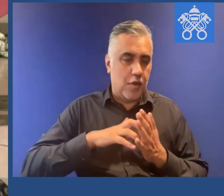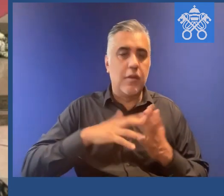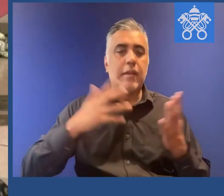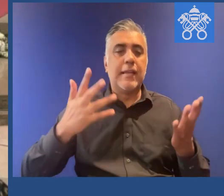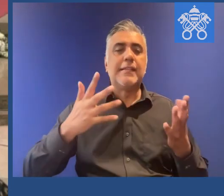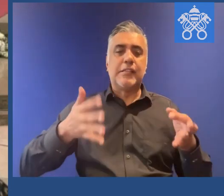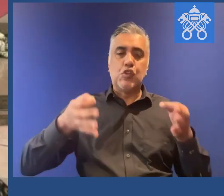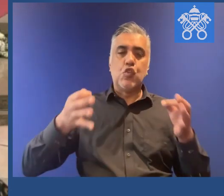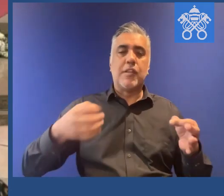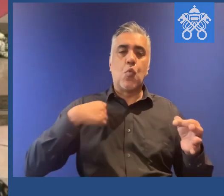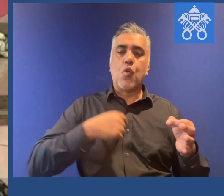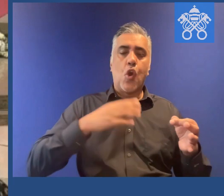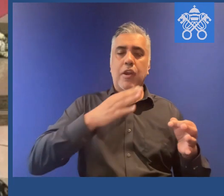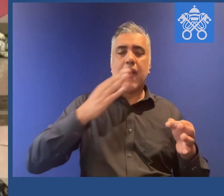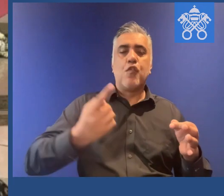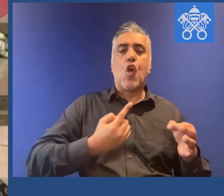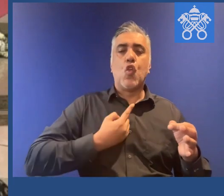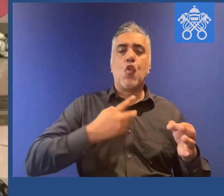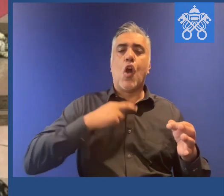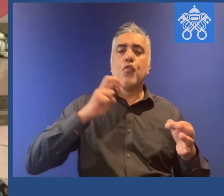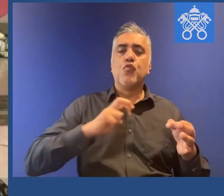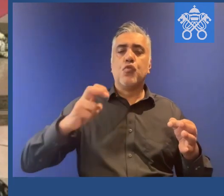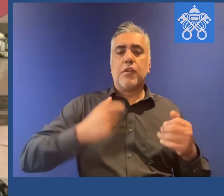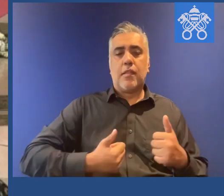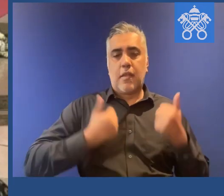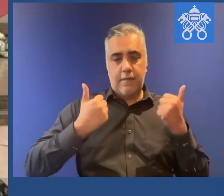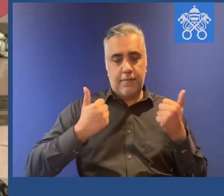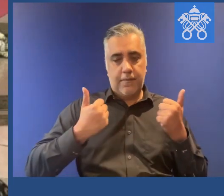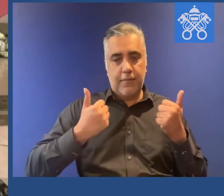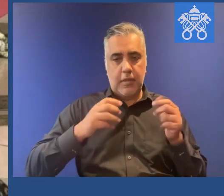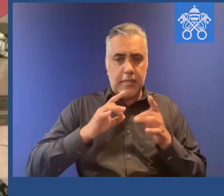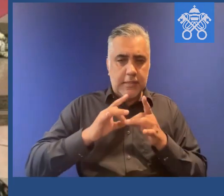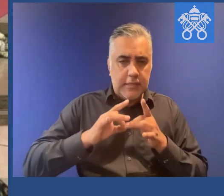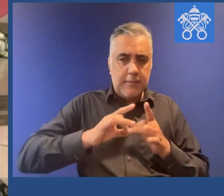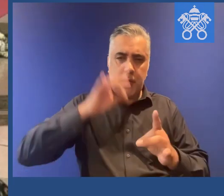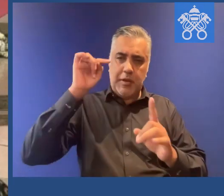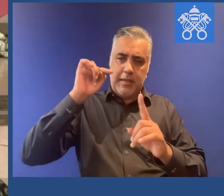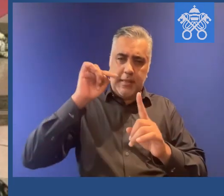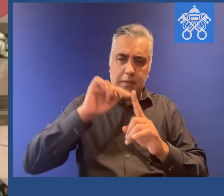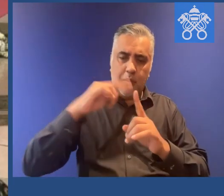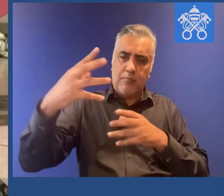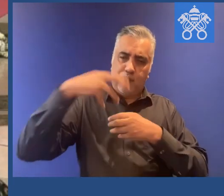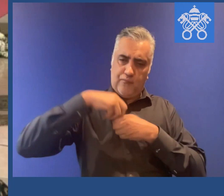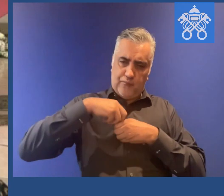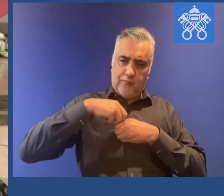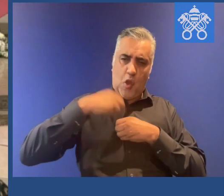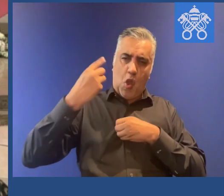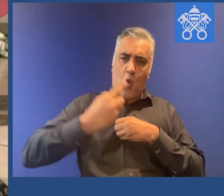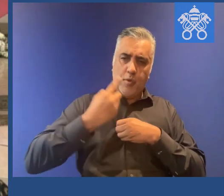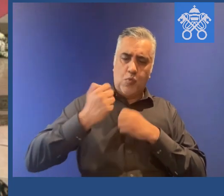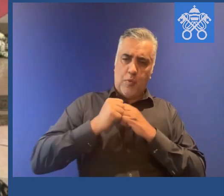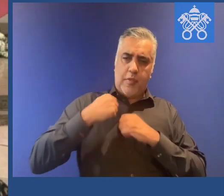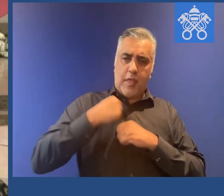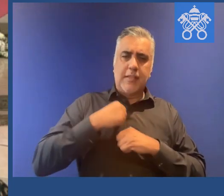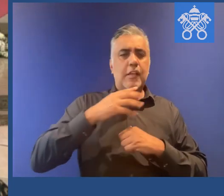the certainty that we are never alone on the journey of life. The Spirit is the one who does not leave us on our own.